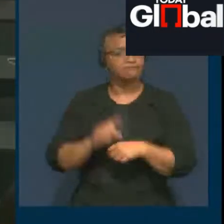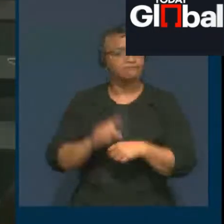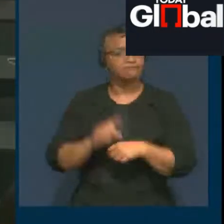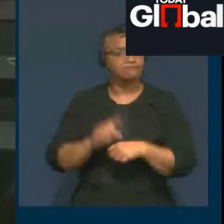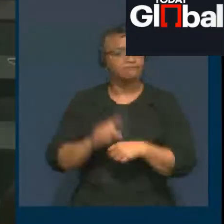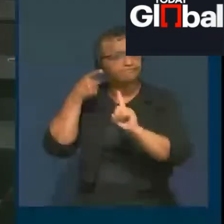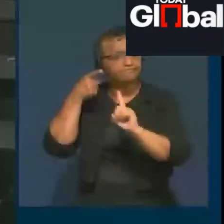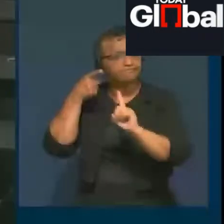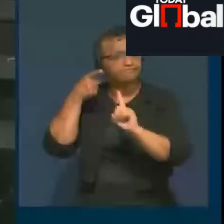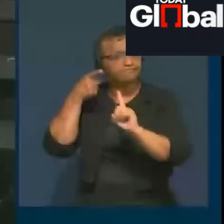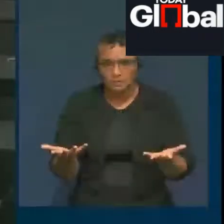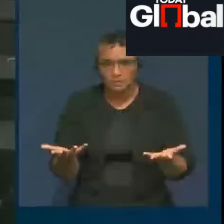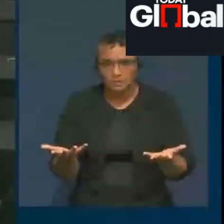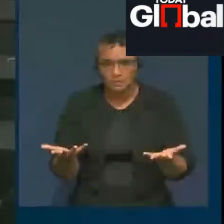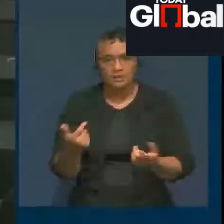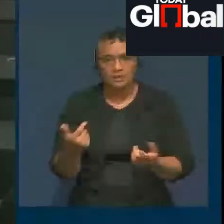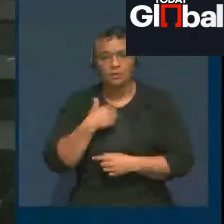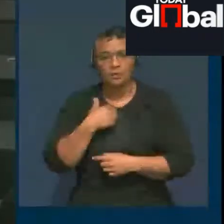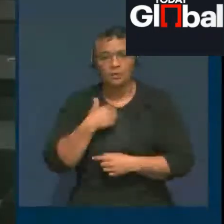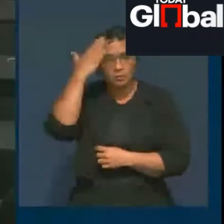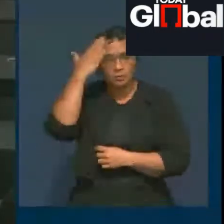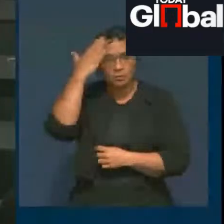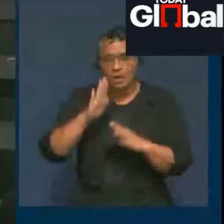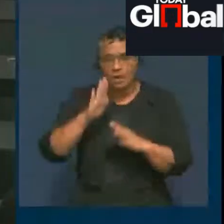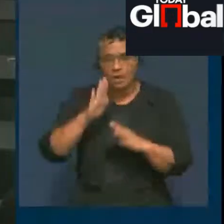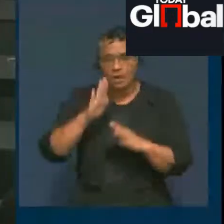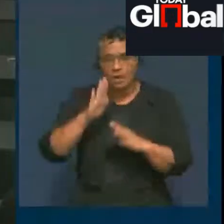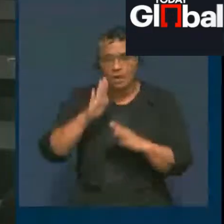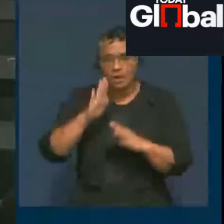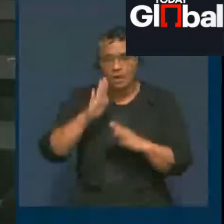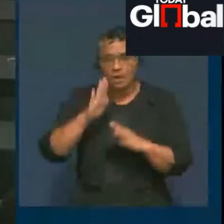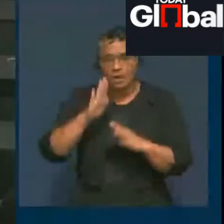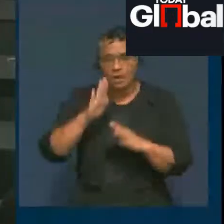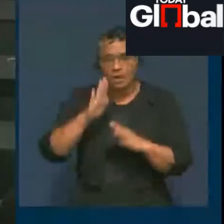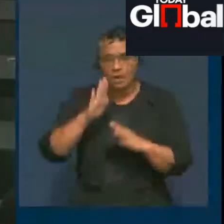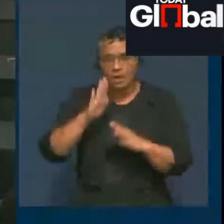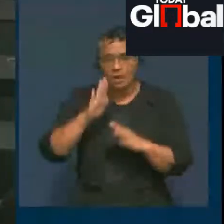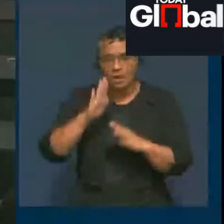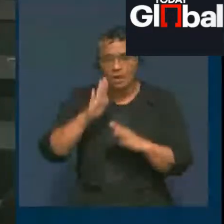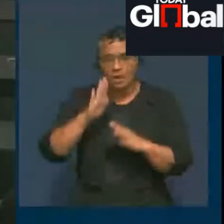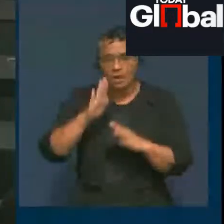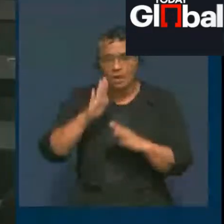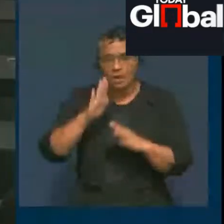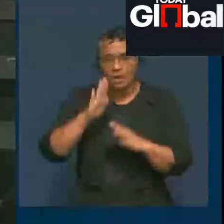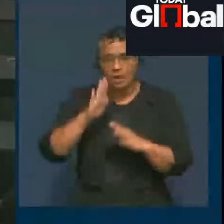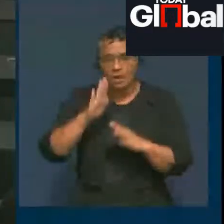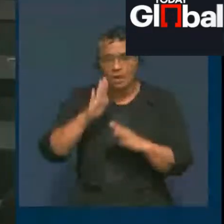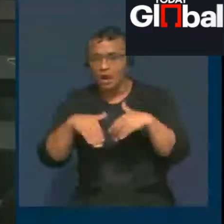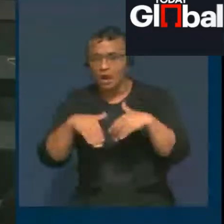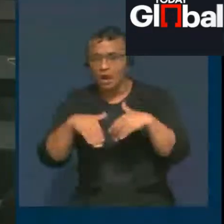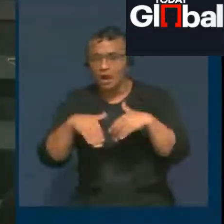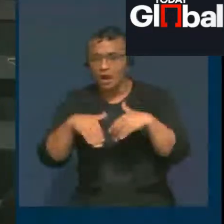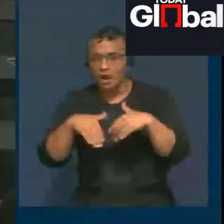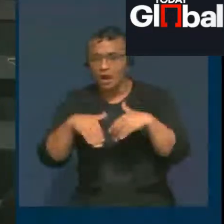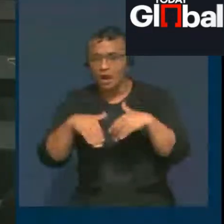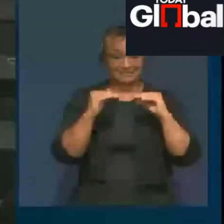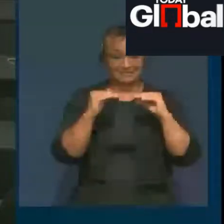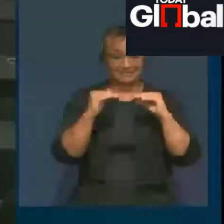And the aim here is to identify accessibility standards and ensure their